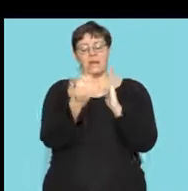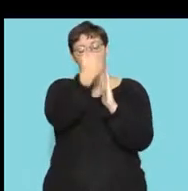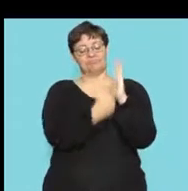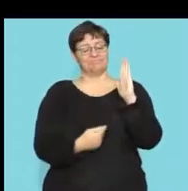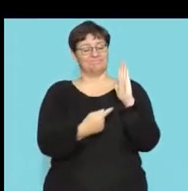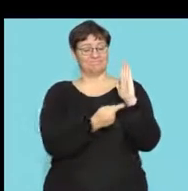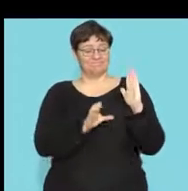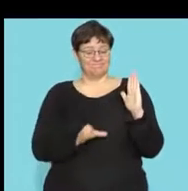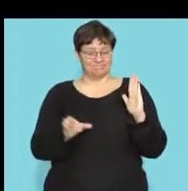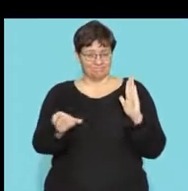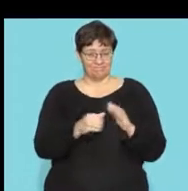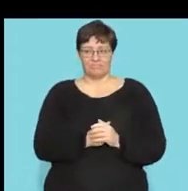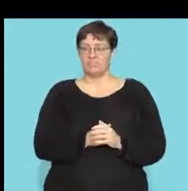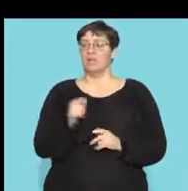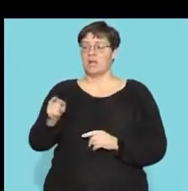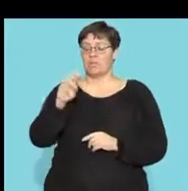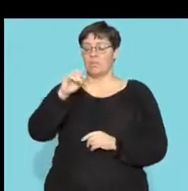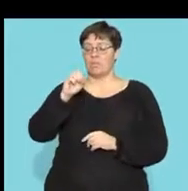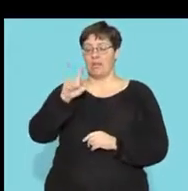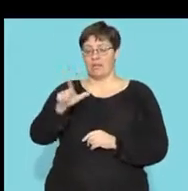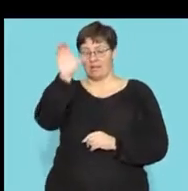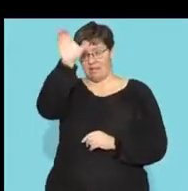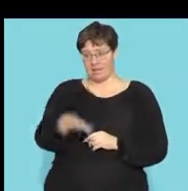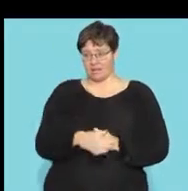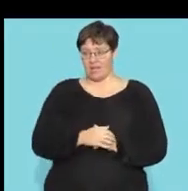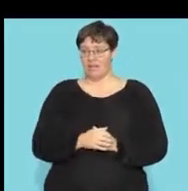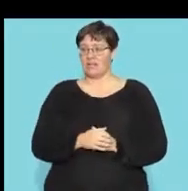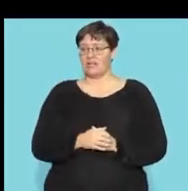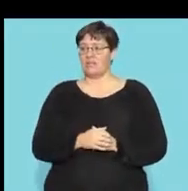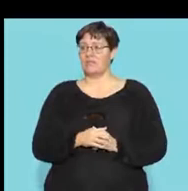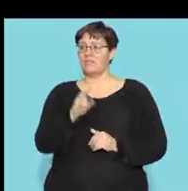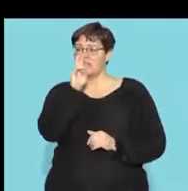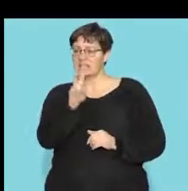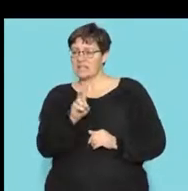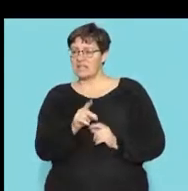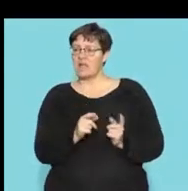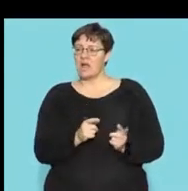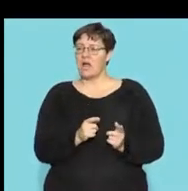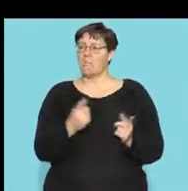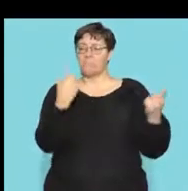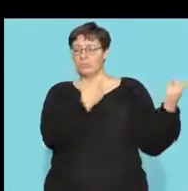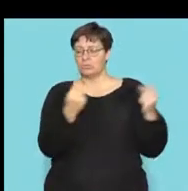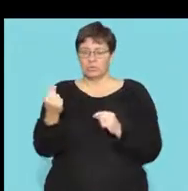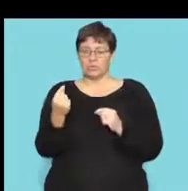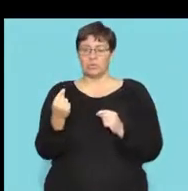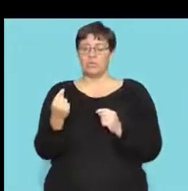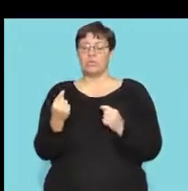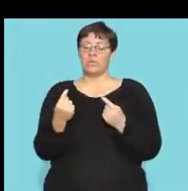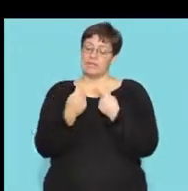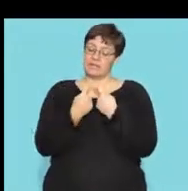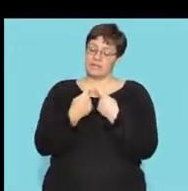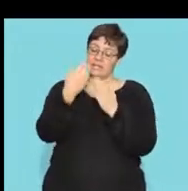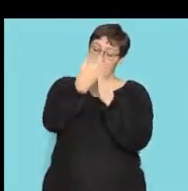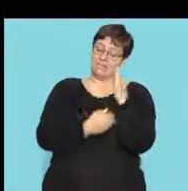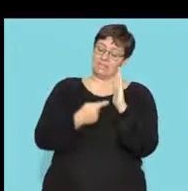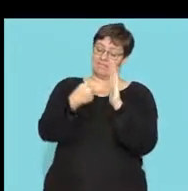section, and this would be my nominal account section. So clearly you can see that when I'm doing my statement of